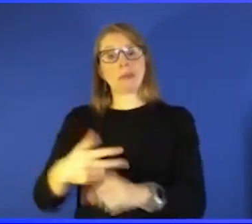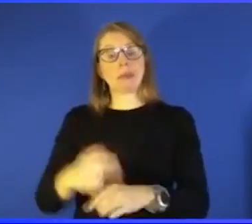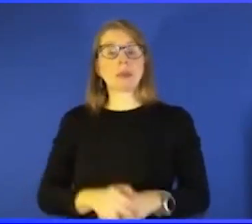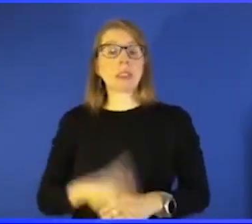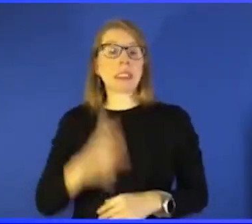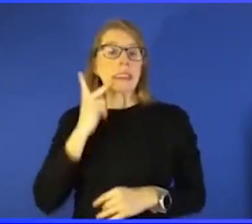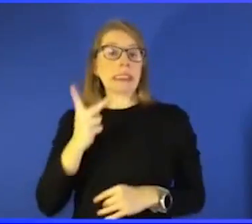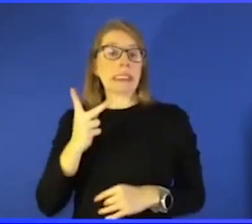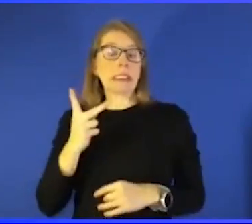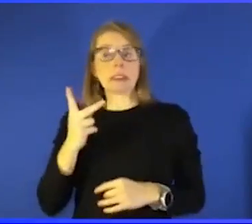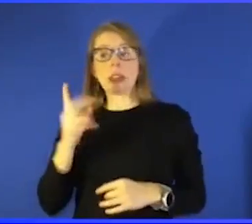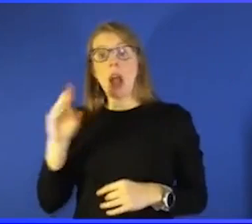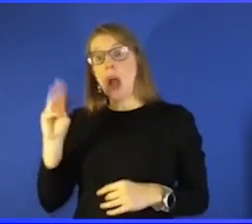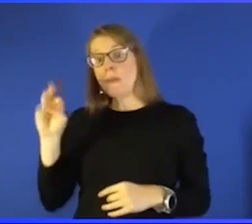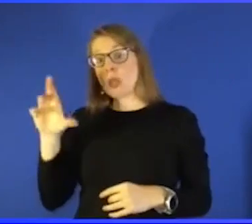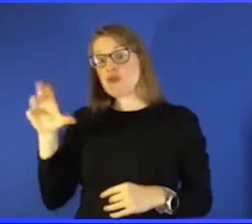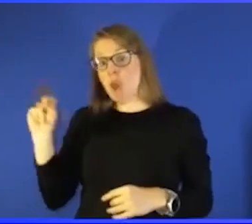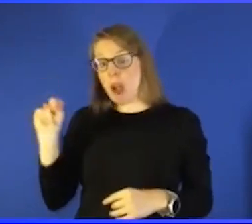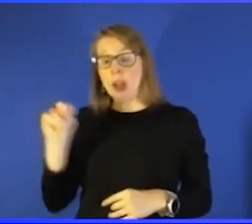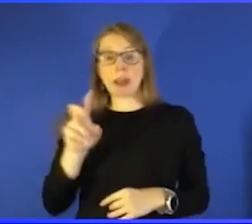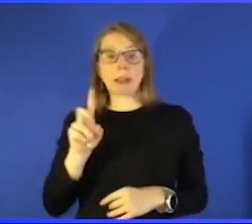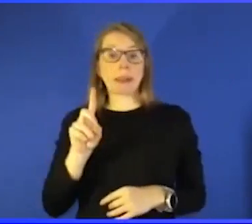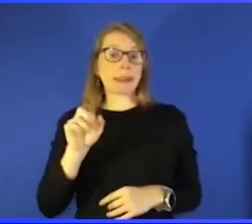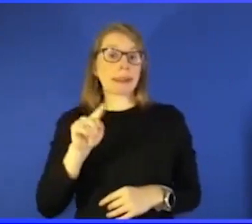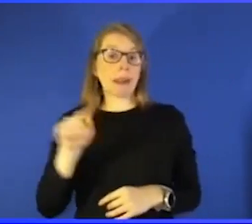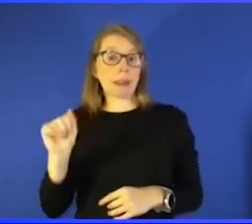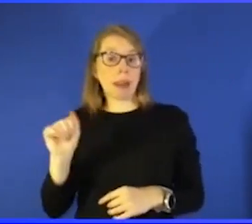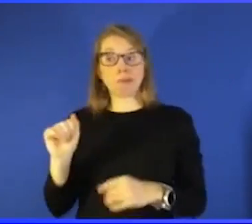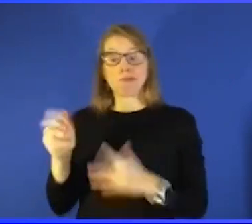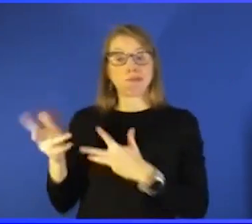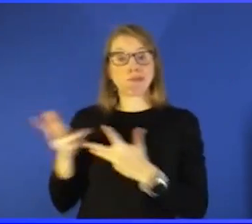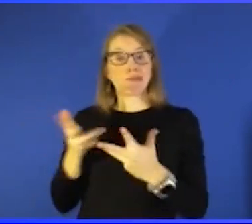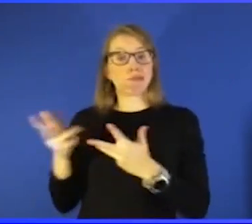and Delta really kind of duel out this